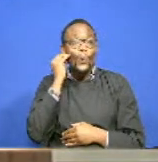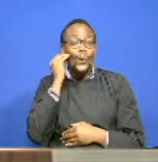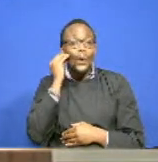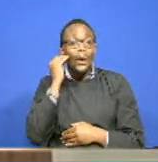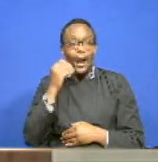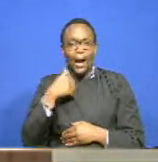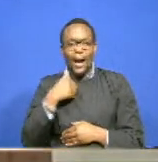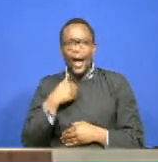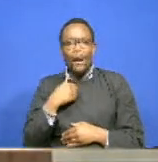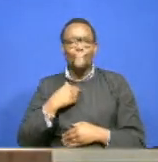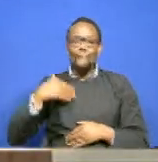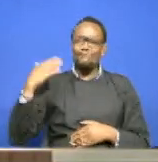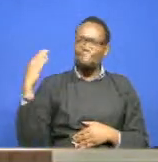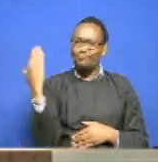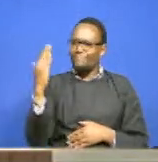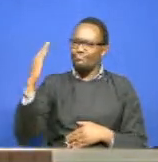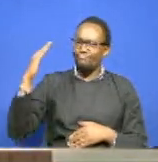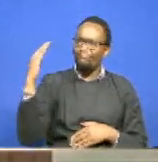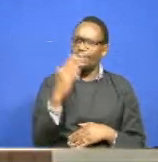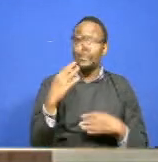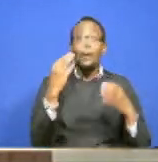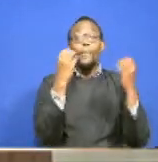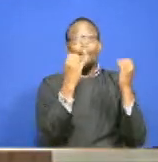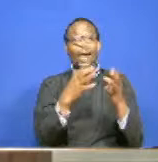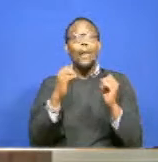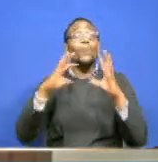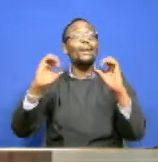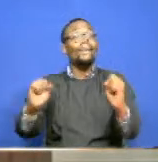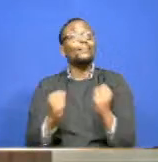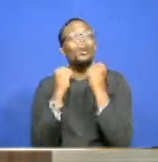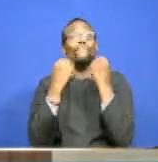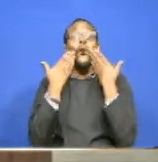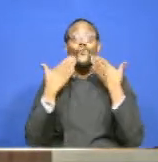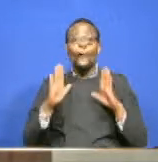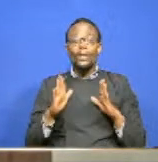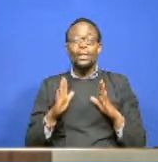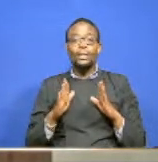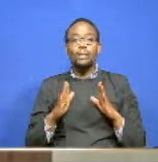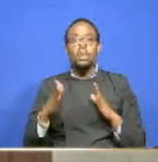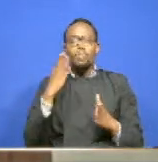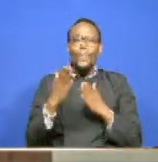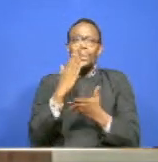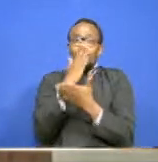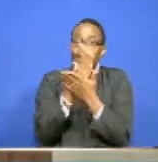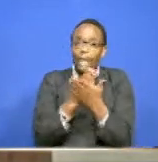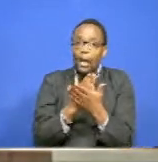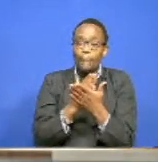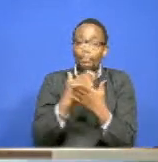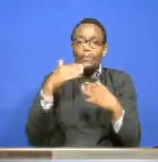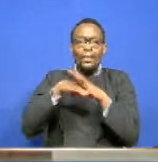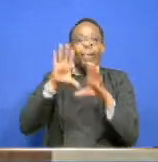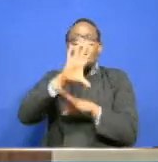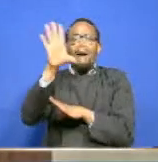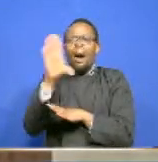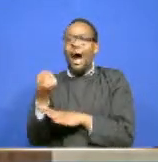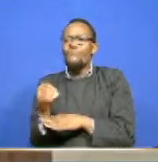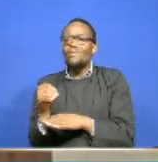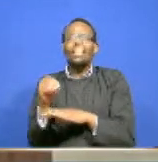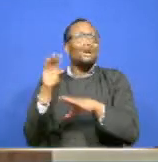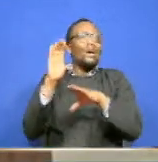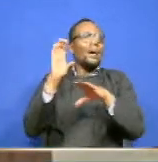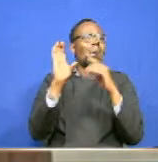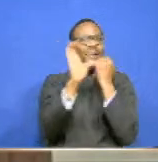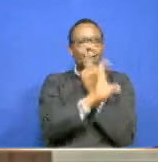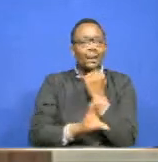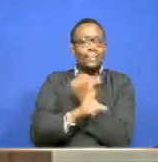added many souls to the Church of Jesus Christ, reaching even some of Africa's most savage chiefs.